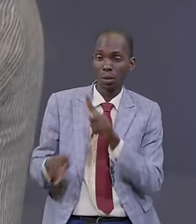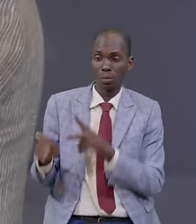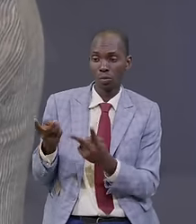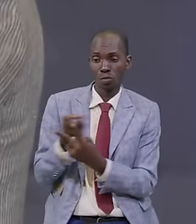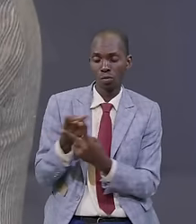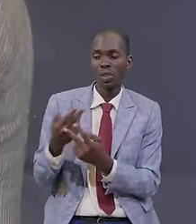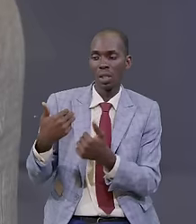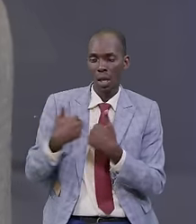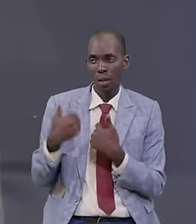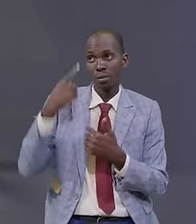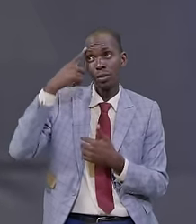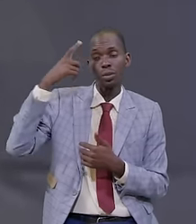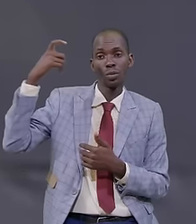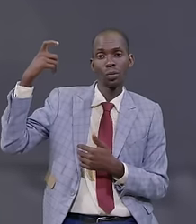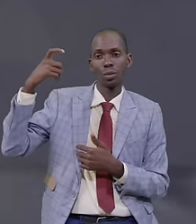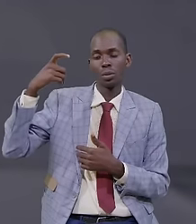had a dream.